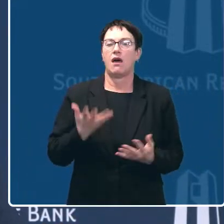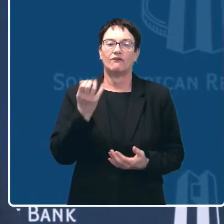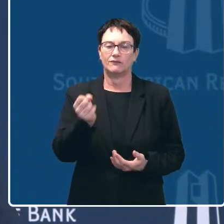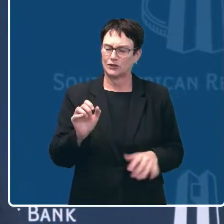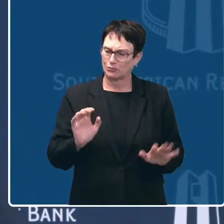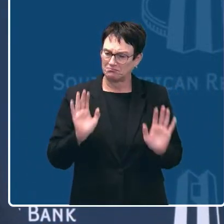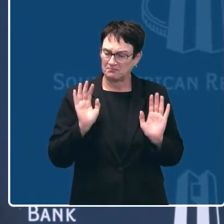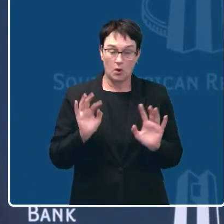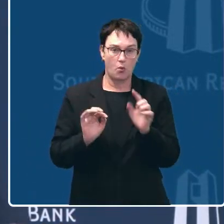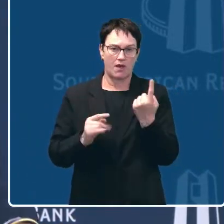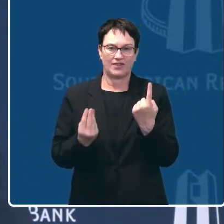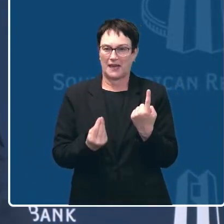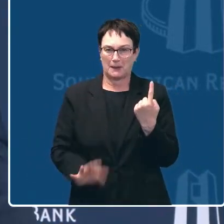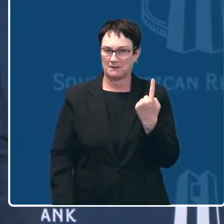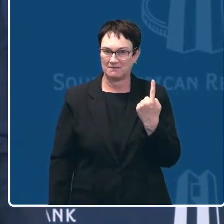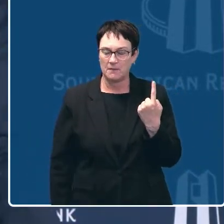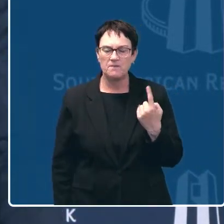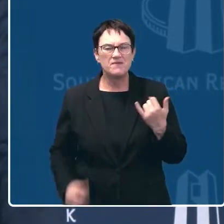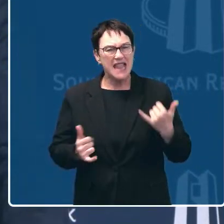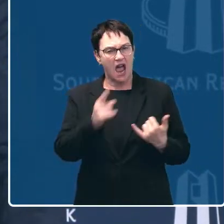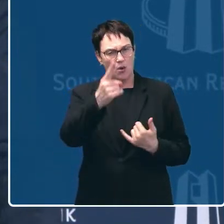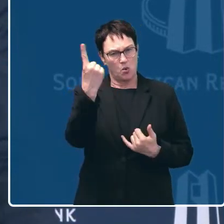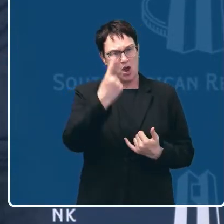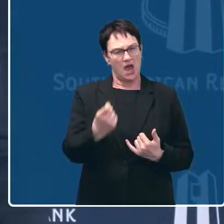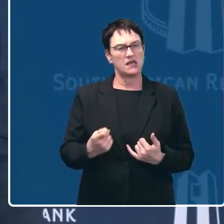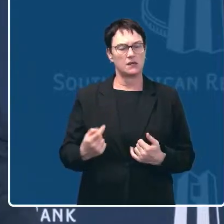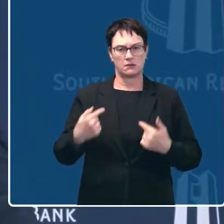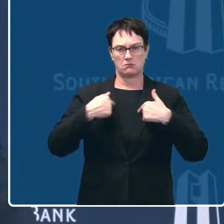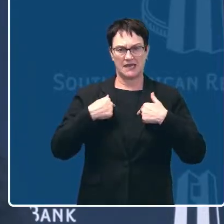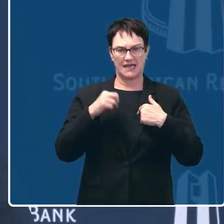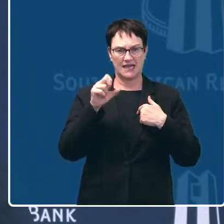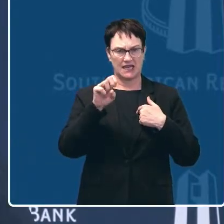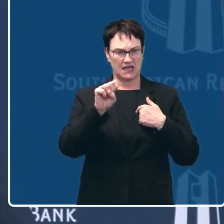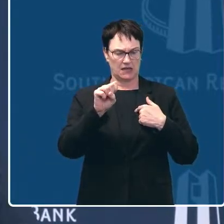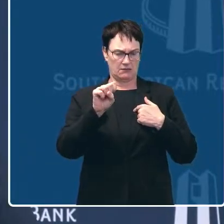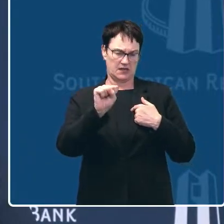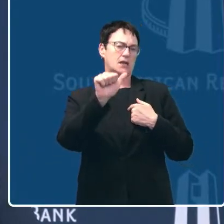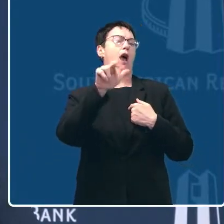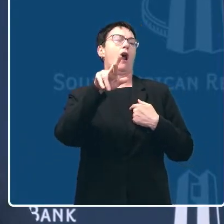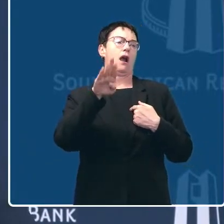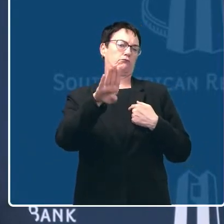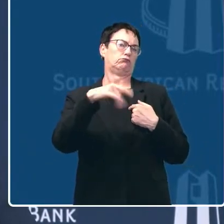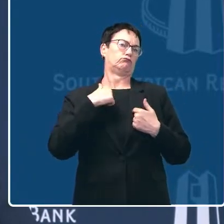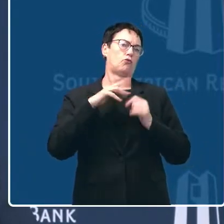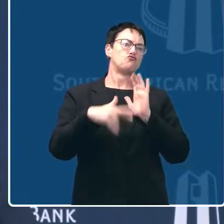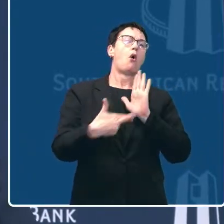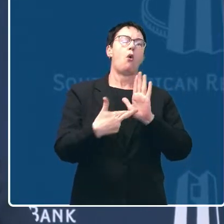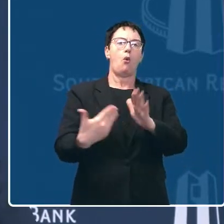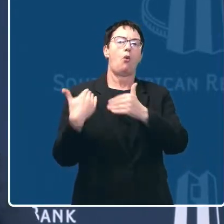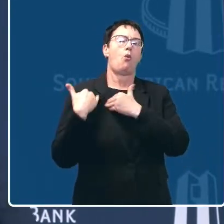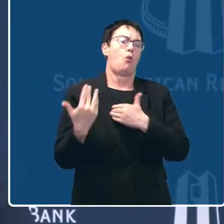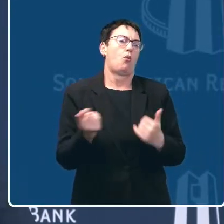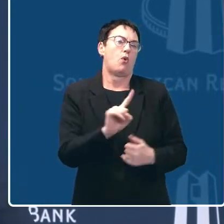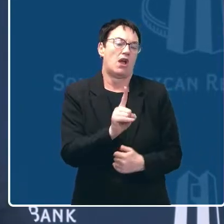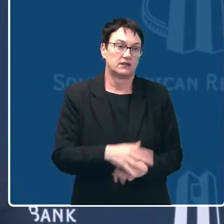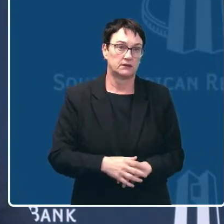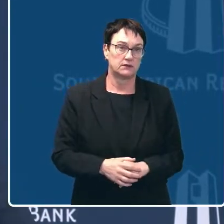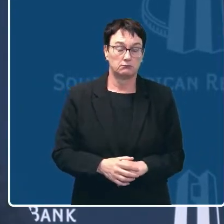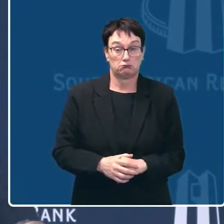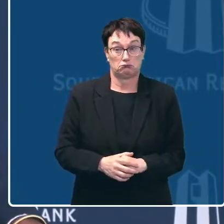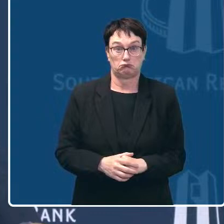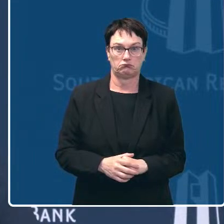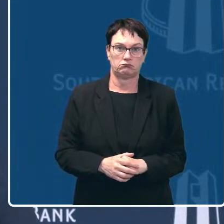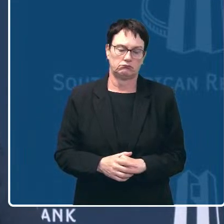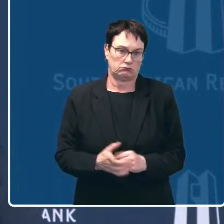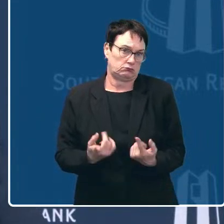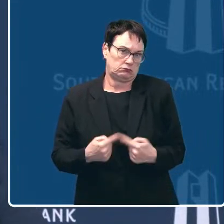And you say, what is the role of the SARB? They are uncertain. The most important thing